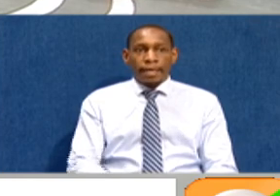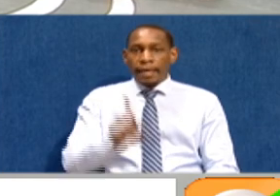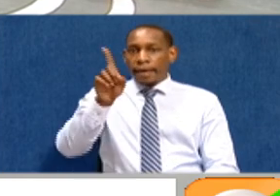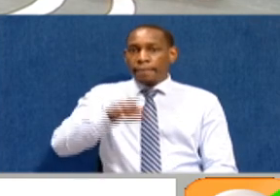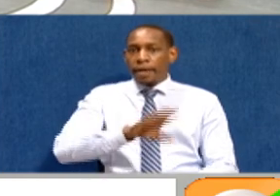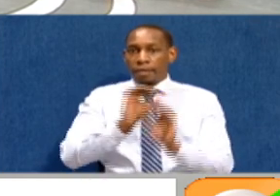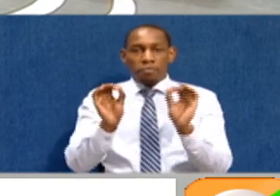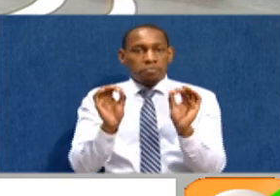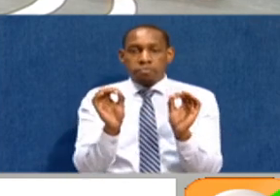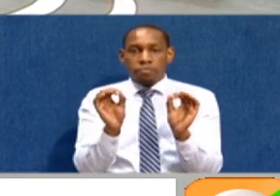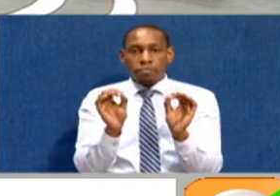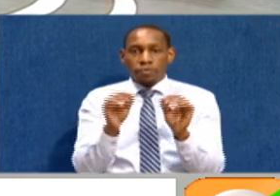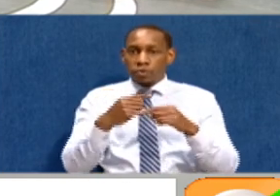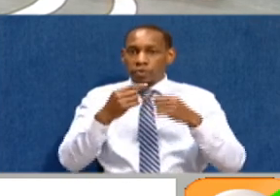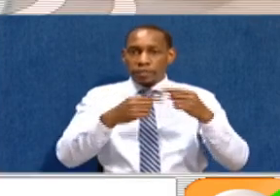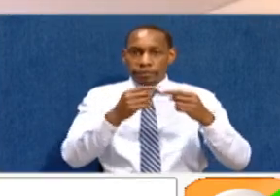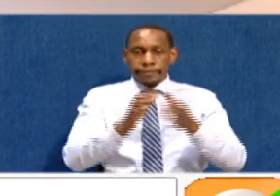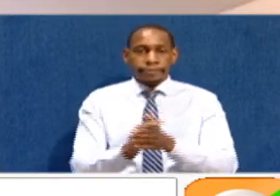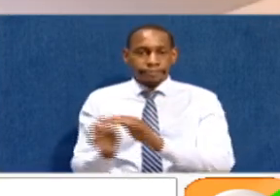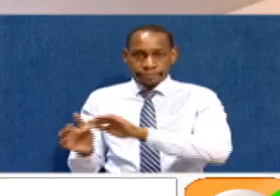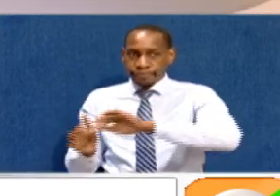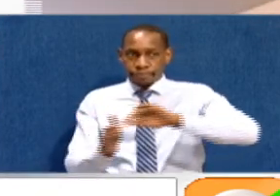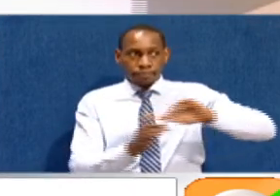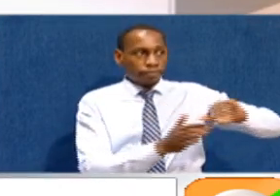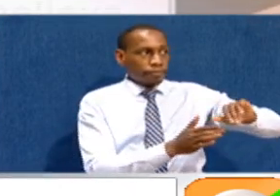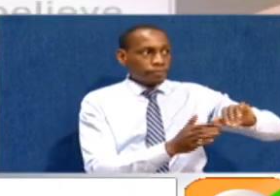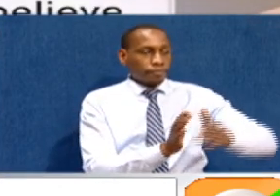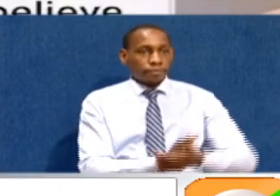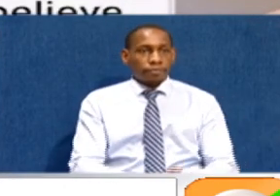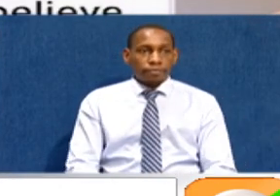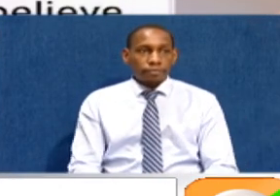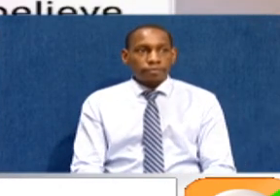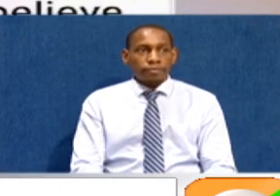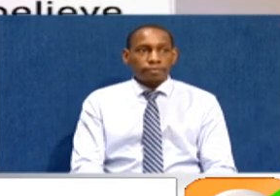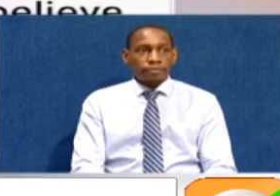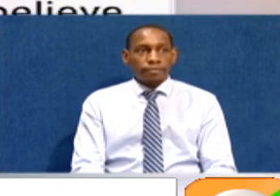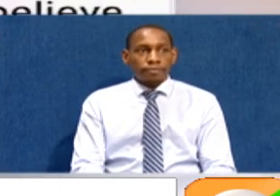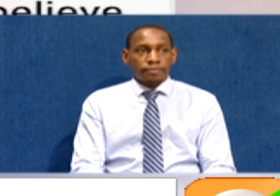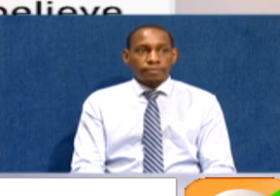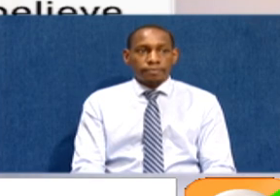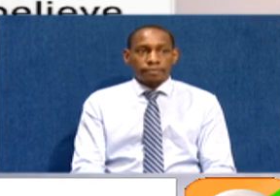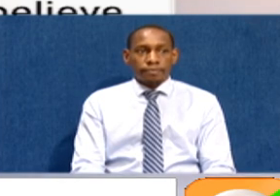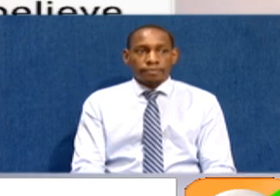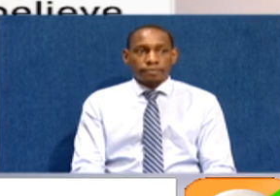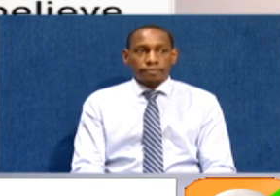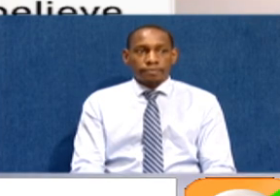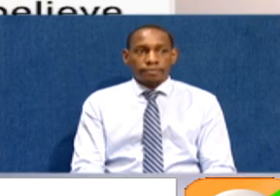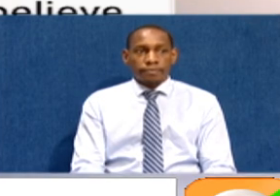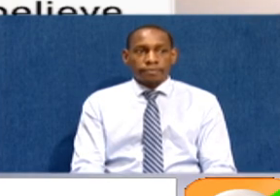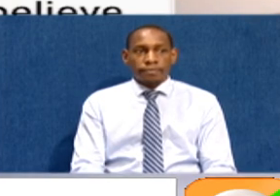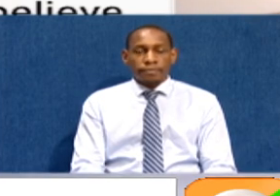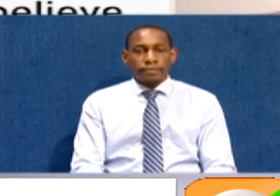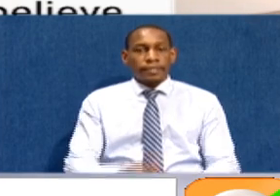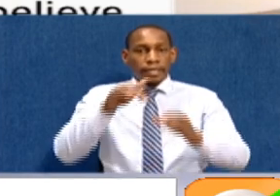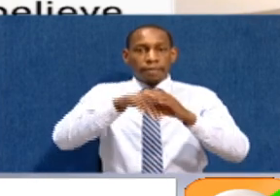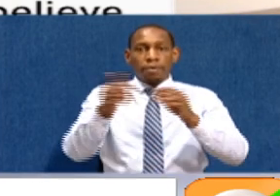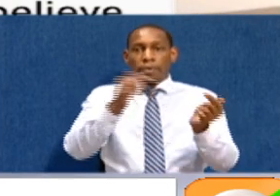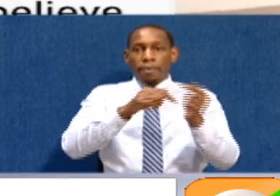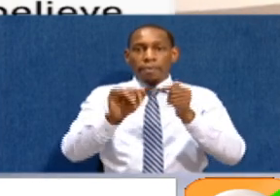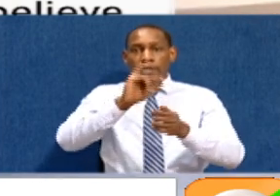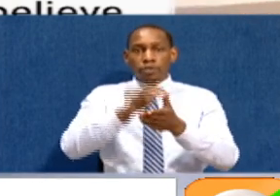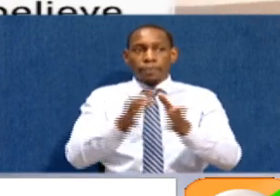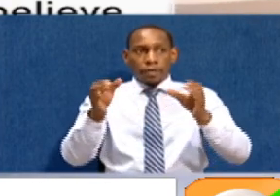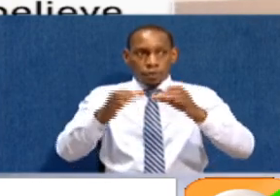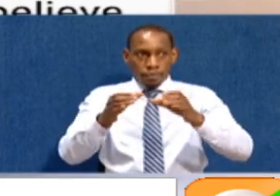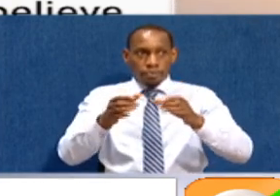just keep going. So many tweets. Wycliffe Gifted says, internal wrangles